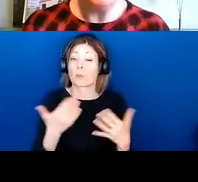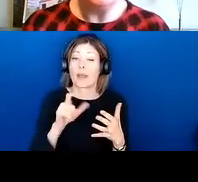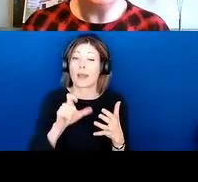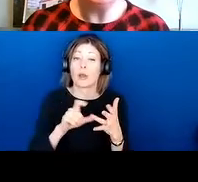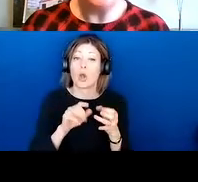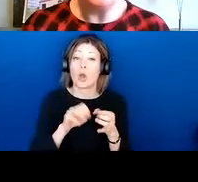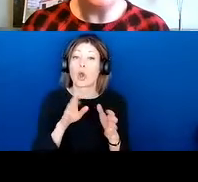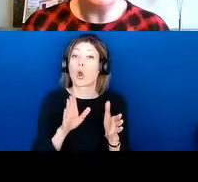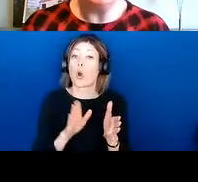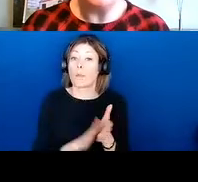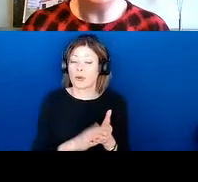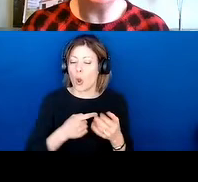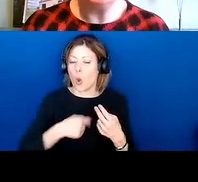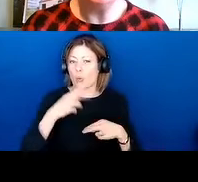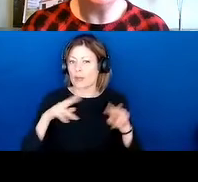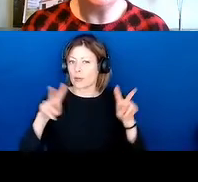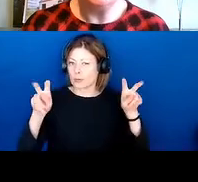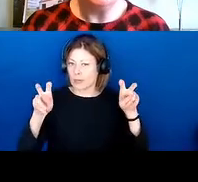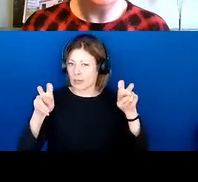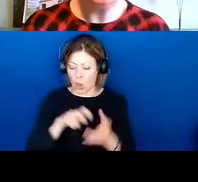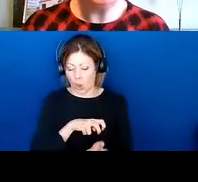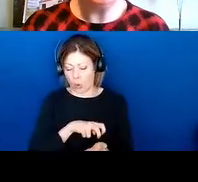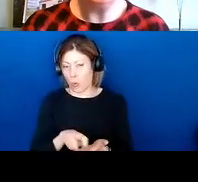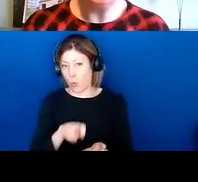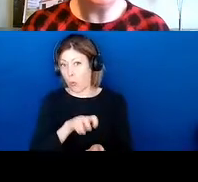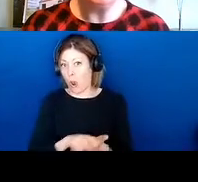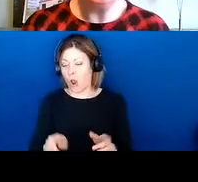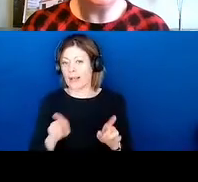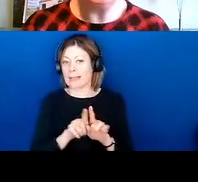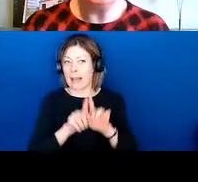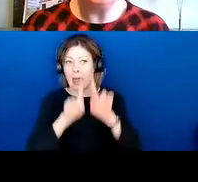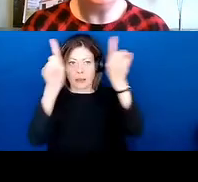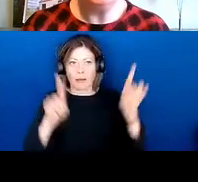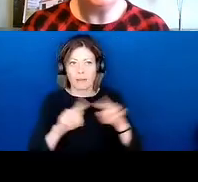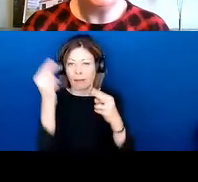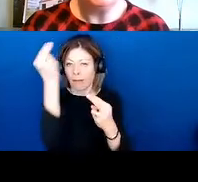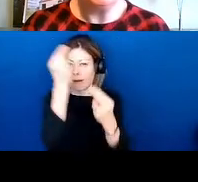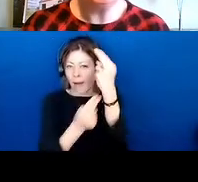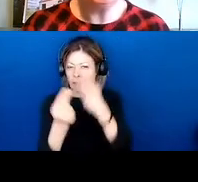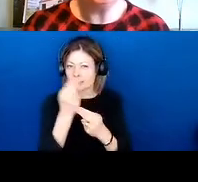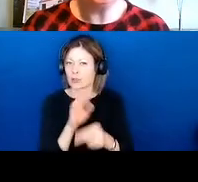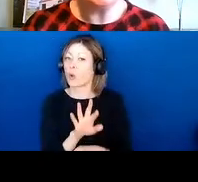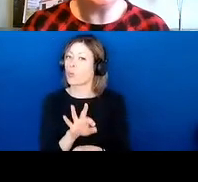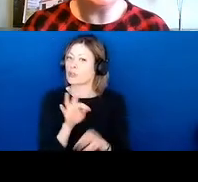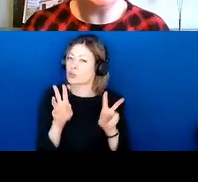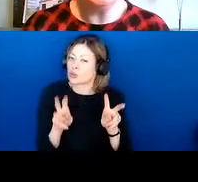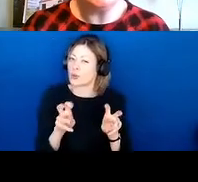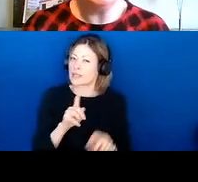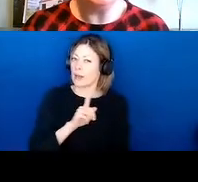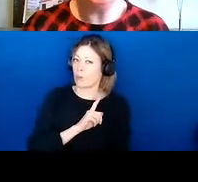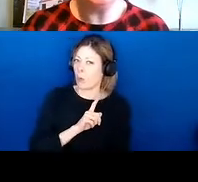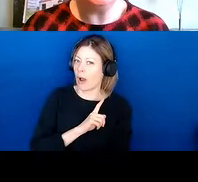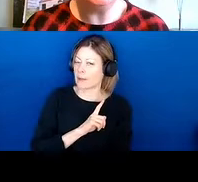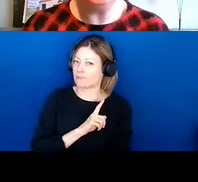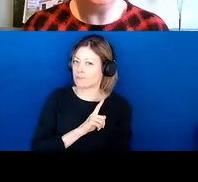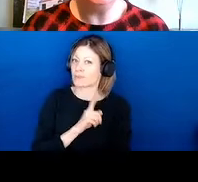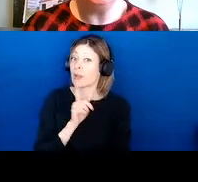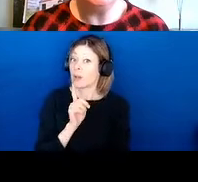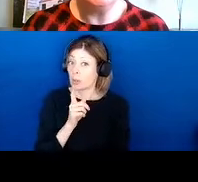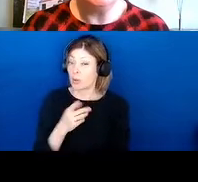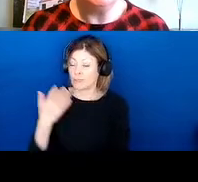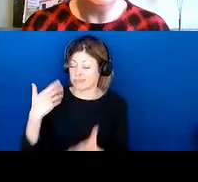the walk is a work of art," was chosen with good reason, as this is exactly how it was